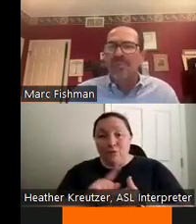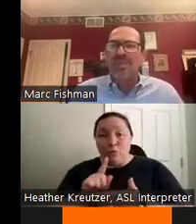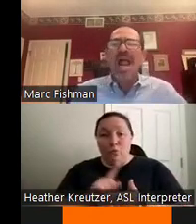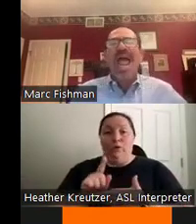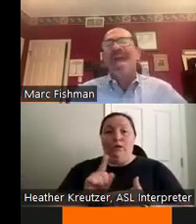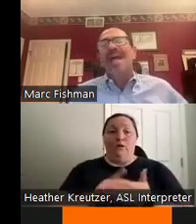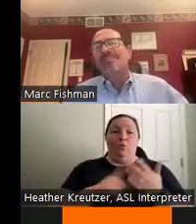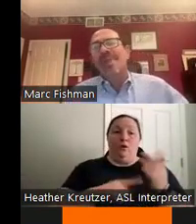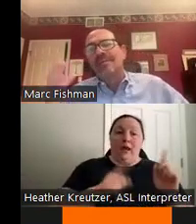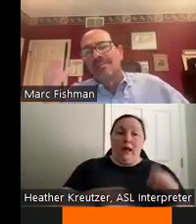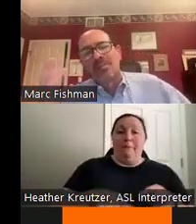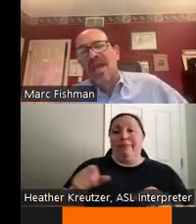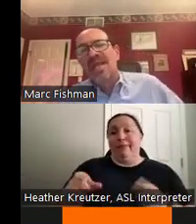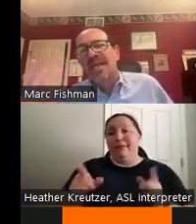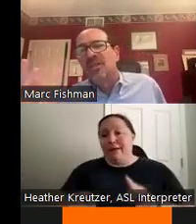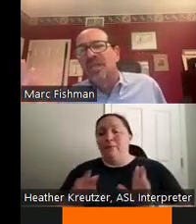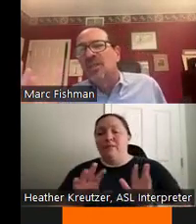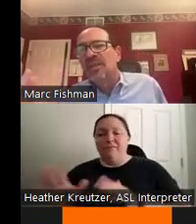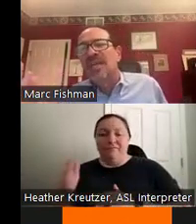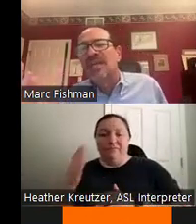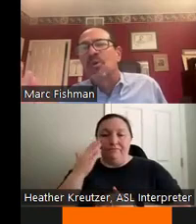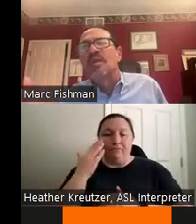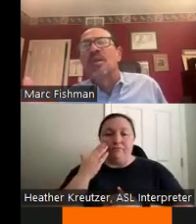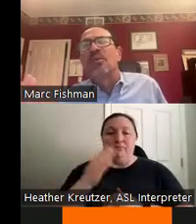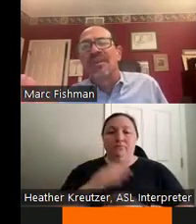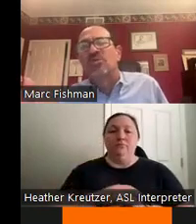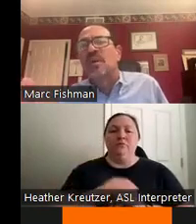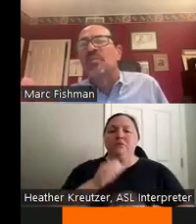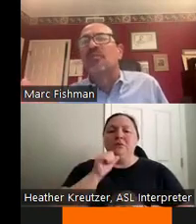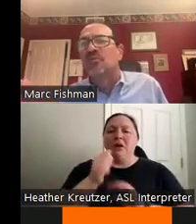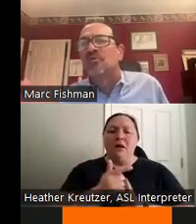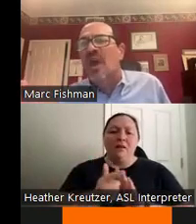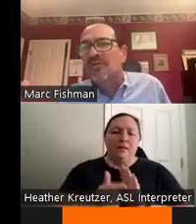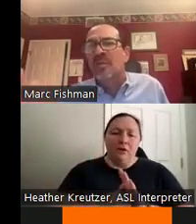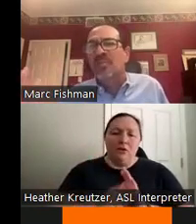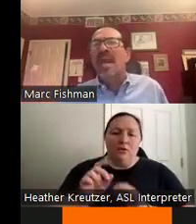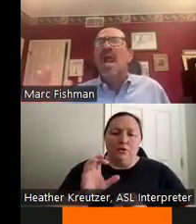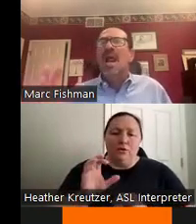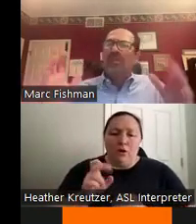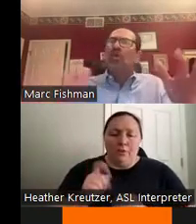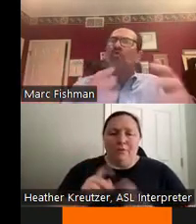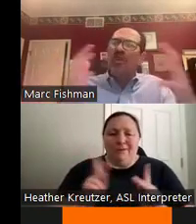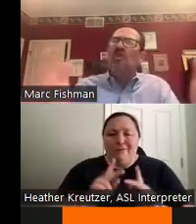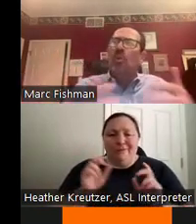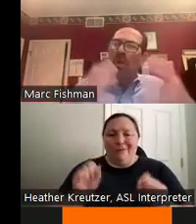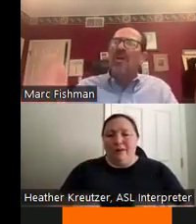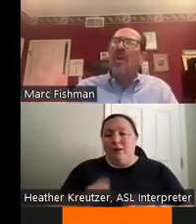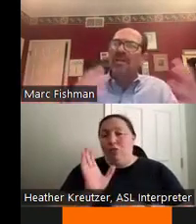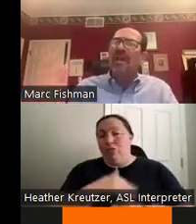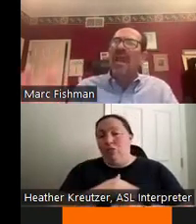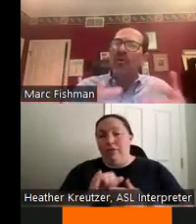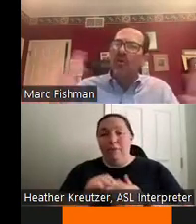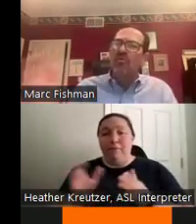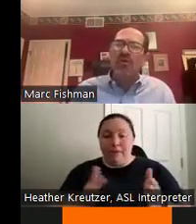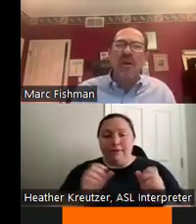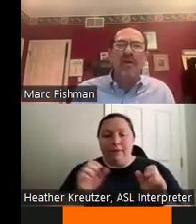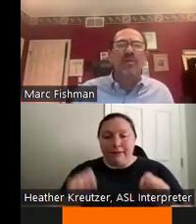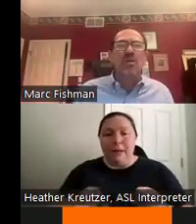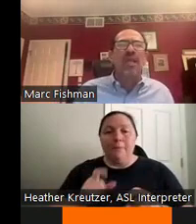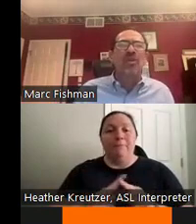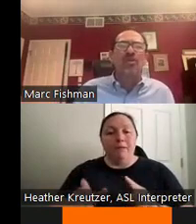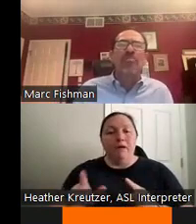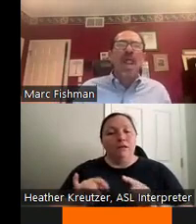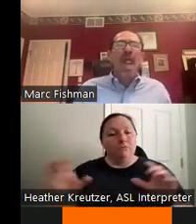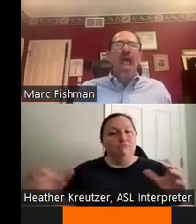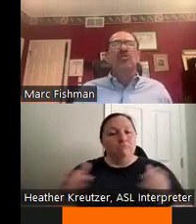happens or if that happens. And I'm not pretending it's a legal document or that it prevents people from straying from the plan, but it's a ritual of coming together in